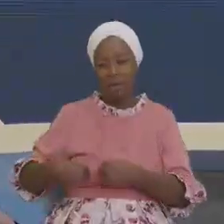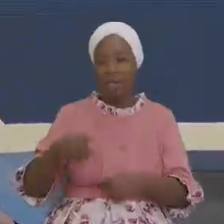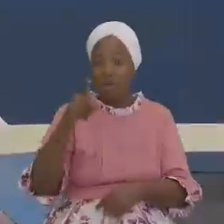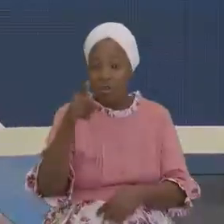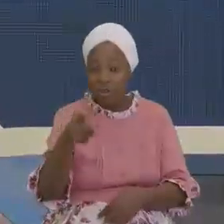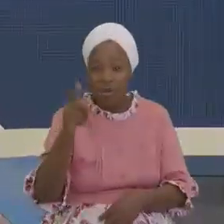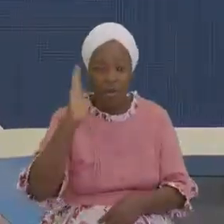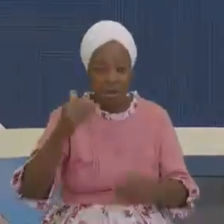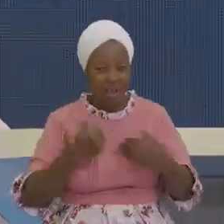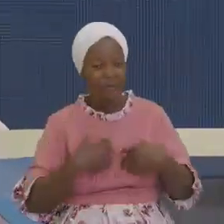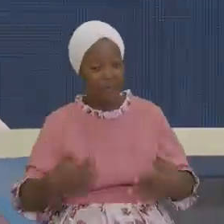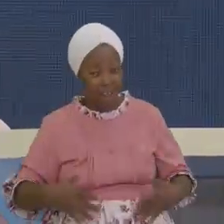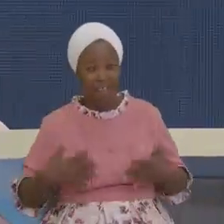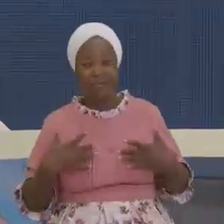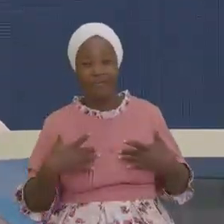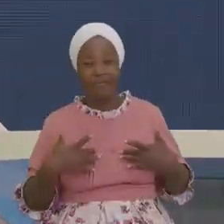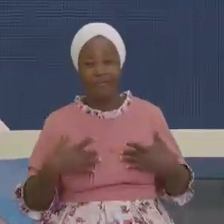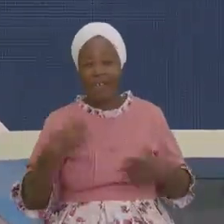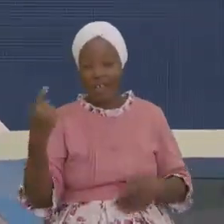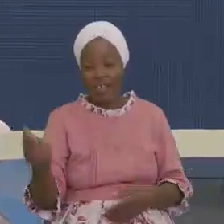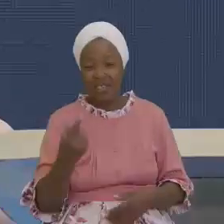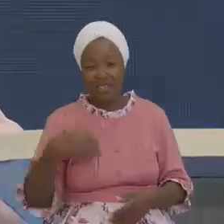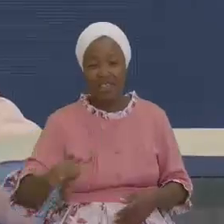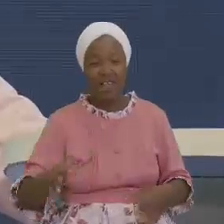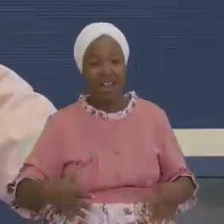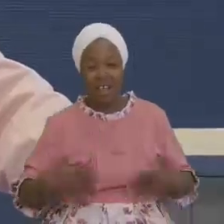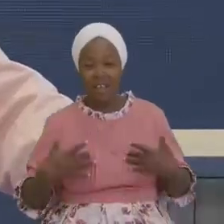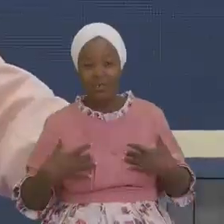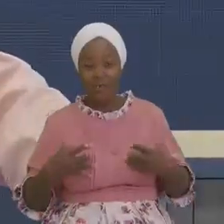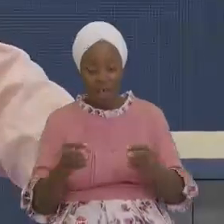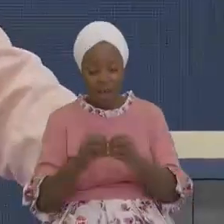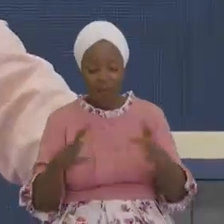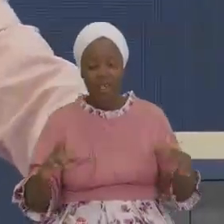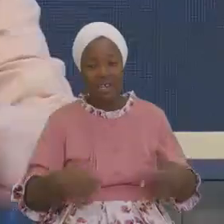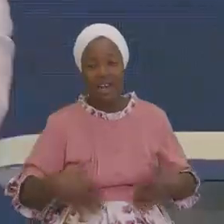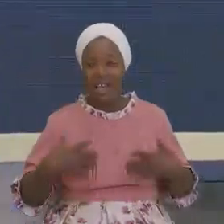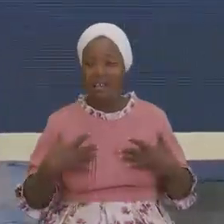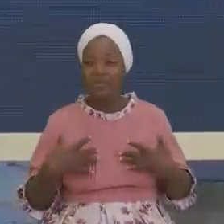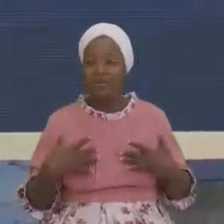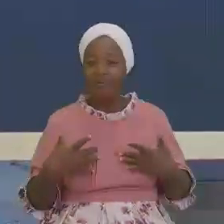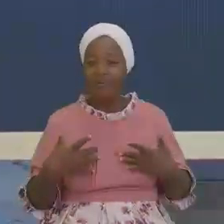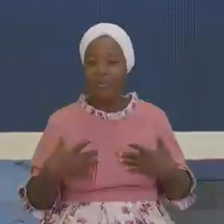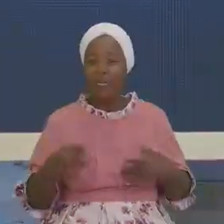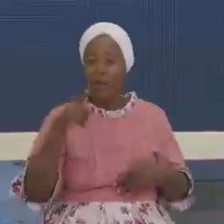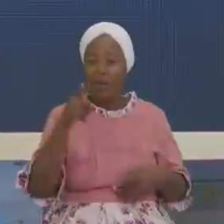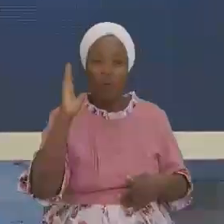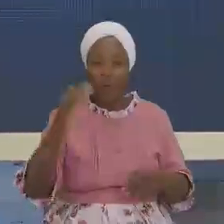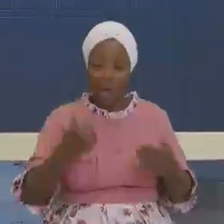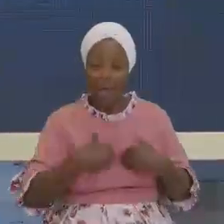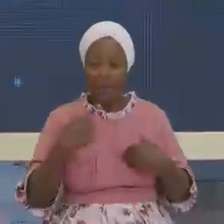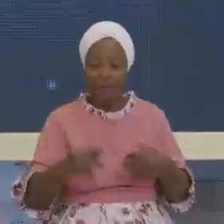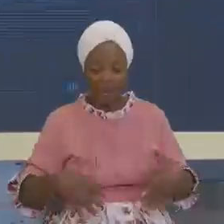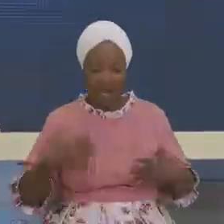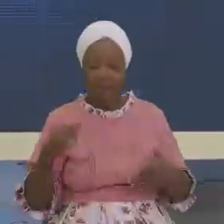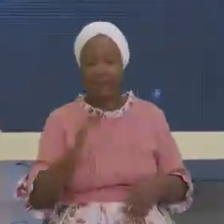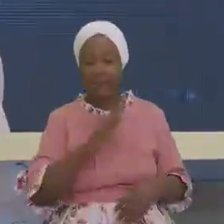life, eternal life, abundant life. You will have the life of Christ